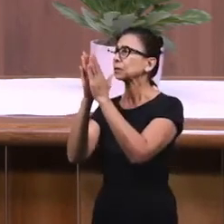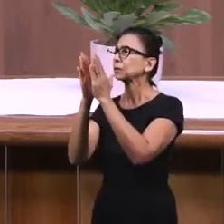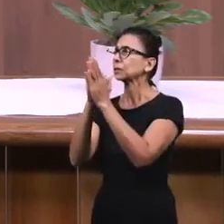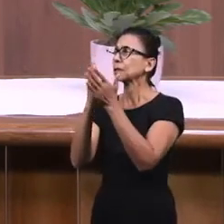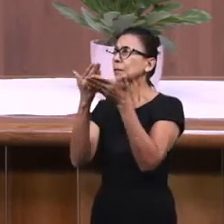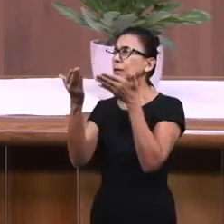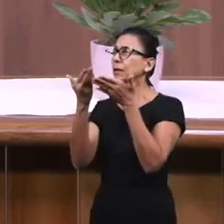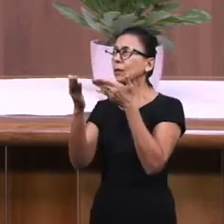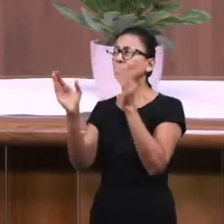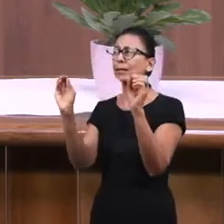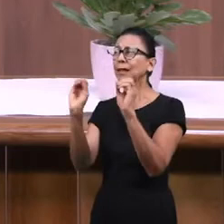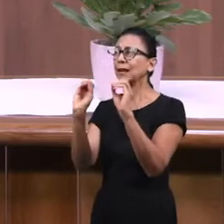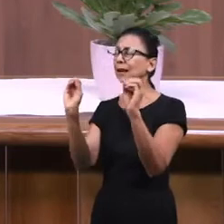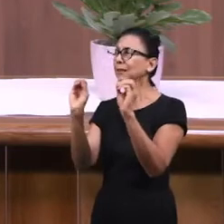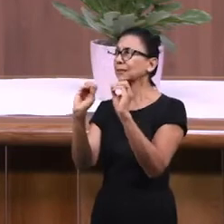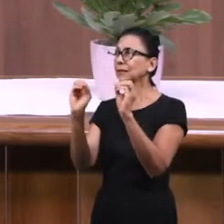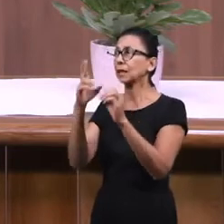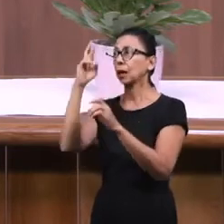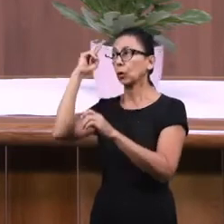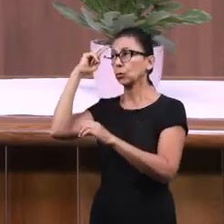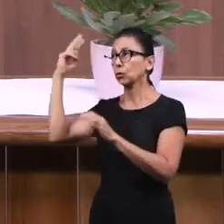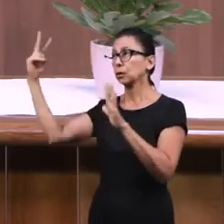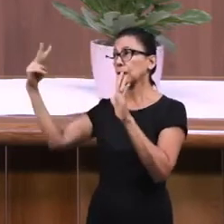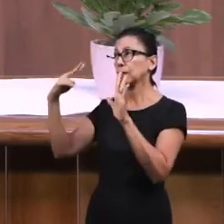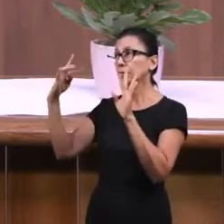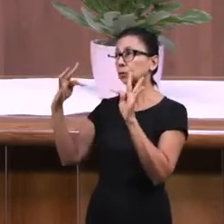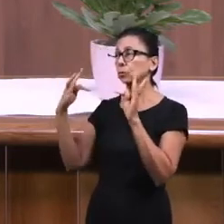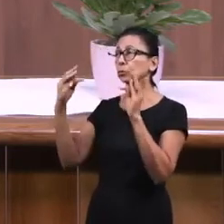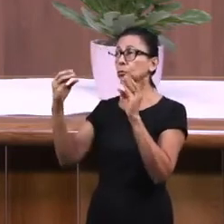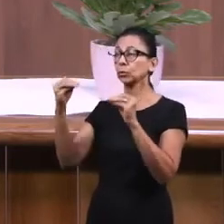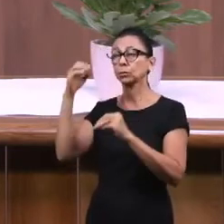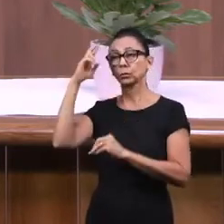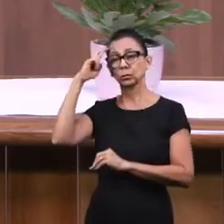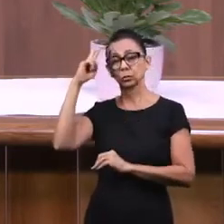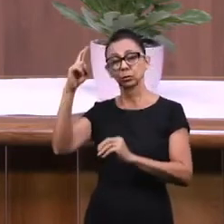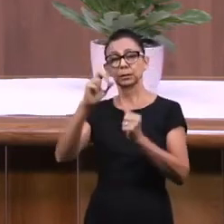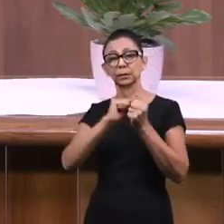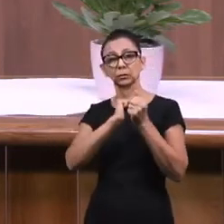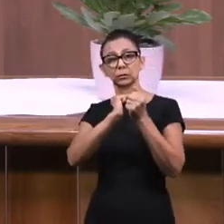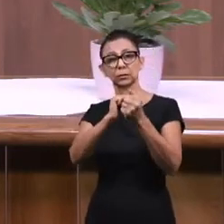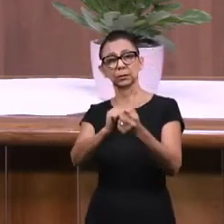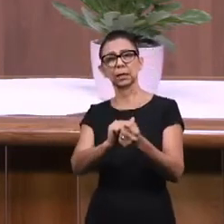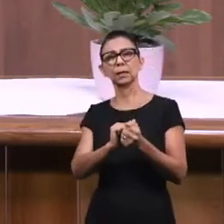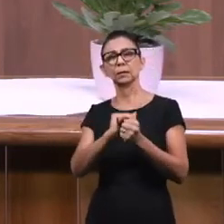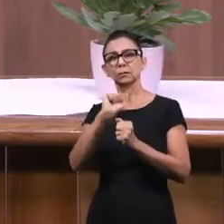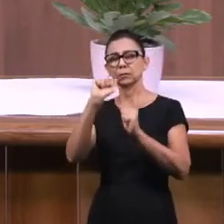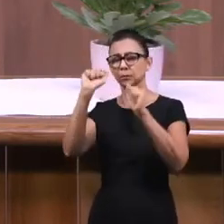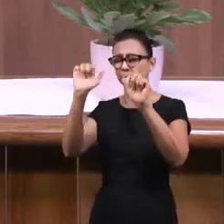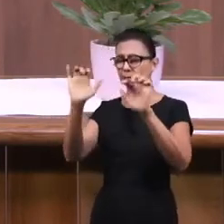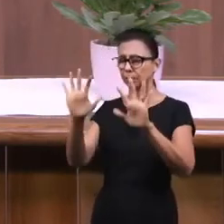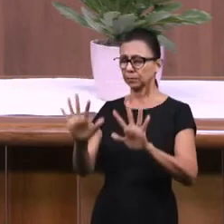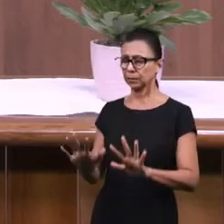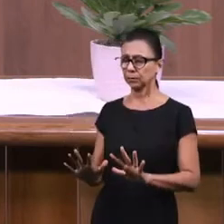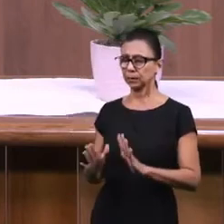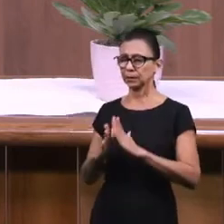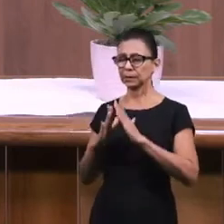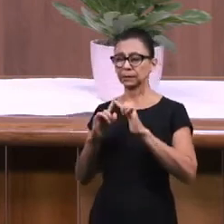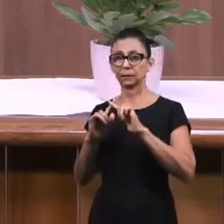and prayers have been lost. The Lord has been with us. The Lord has blessed our lives.